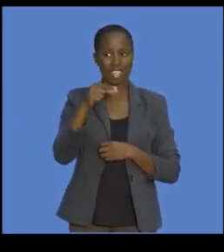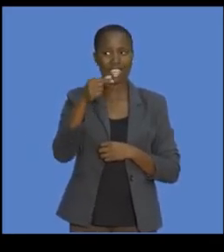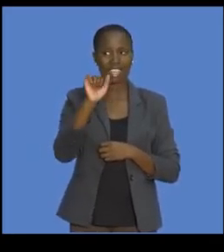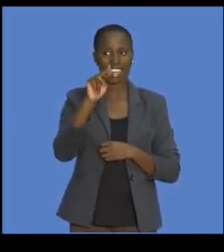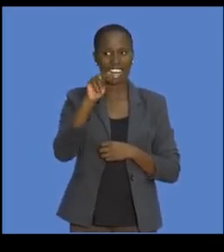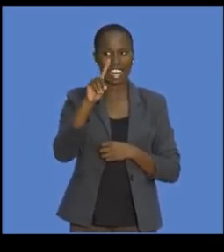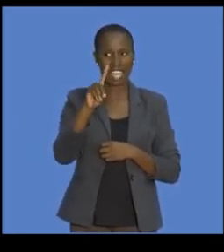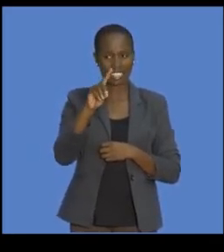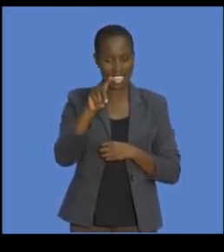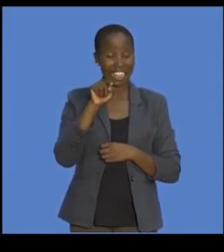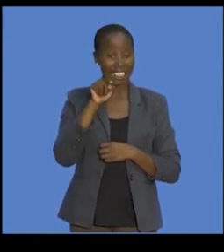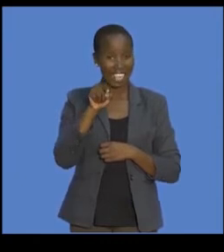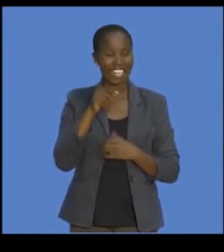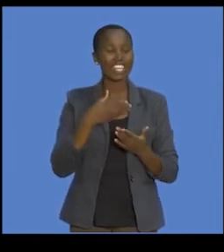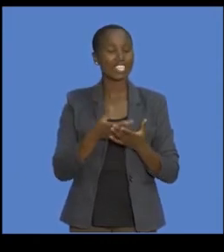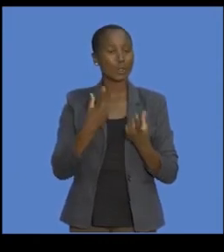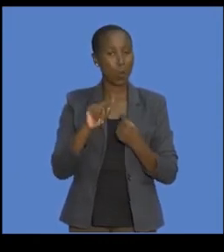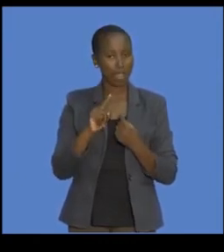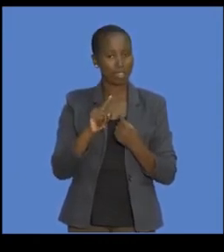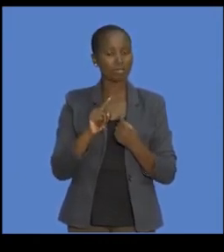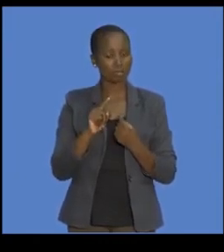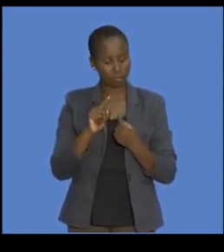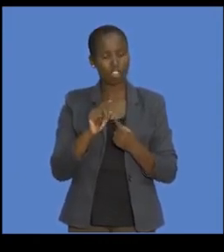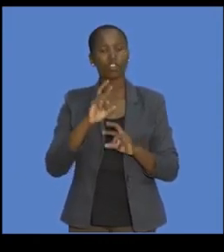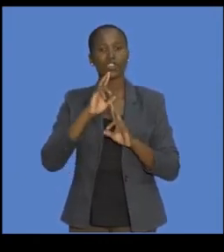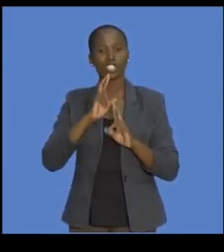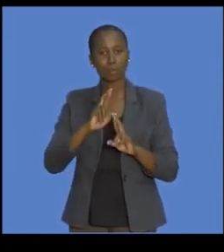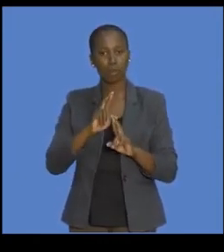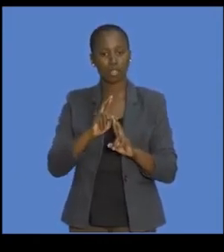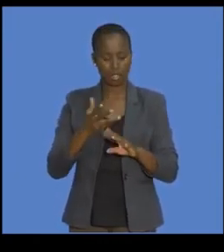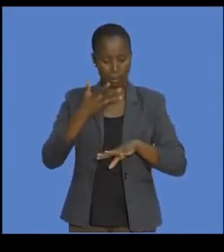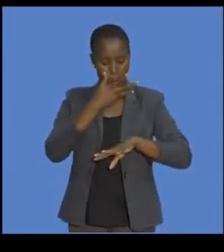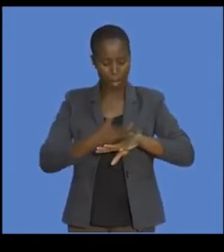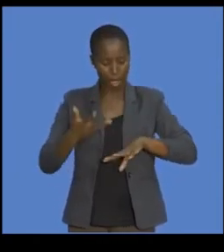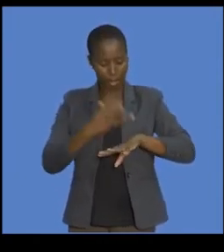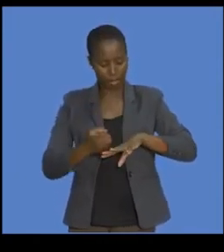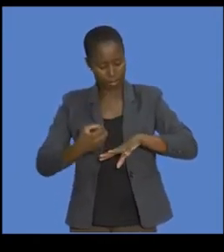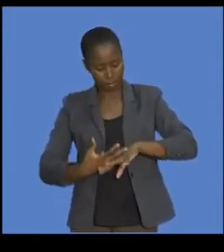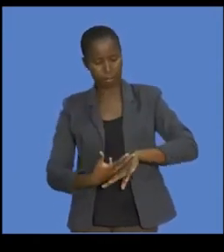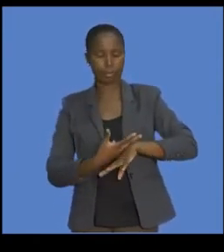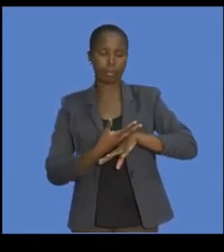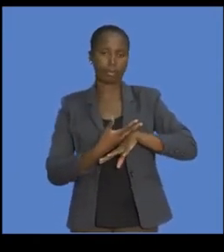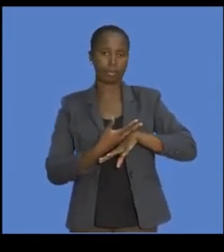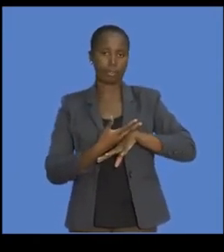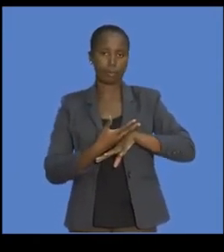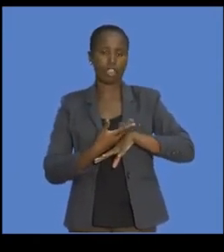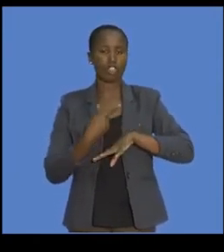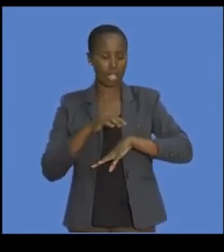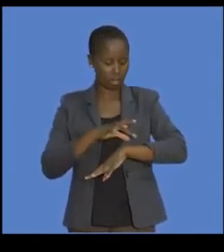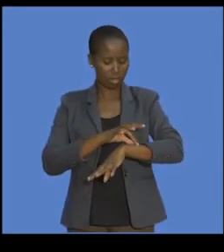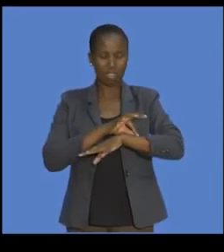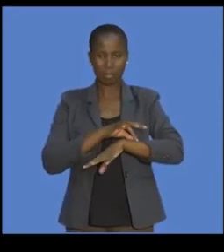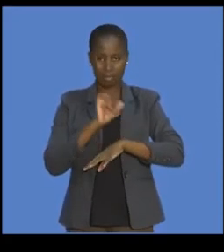respond and it'll increase in the bloodstream, and it will then target the muscles in the uterus, causing the muscles